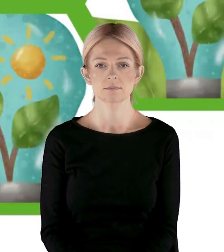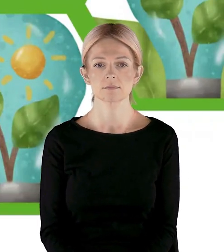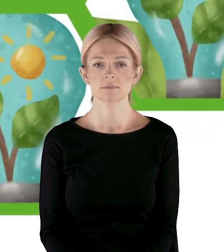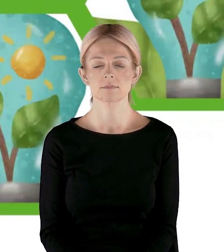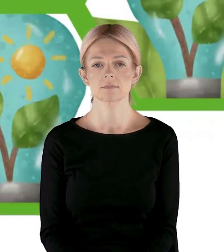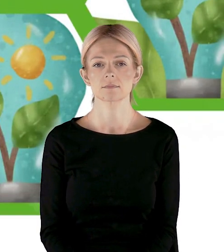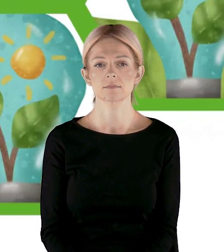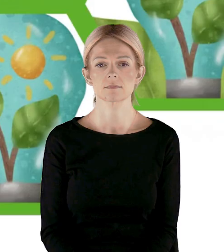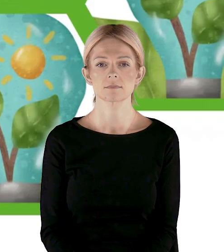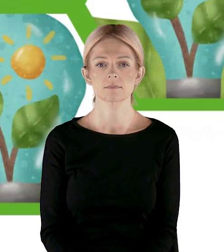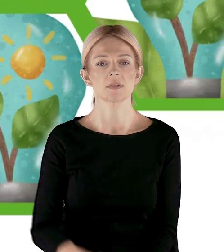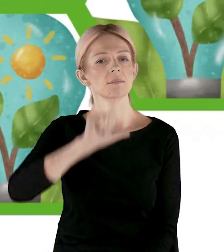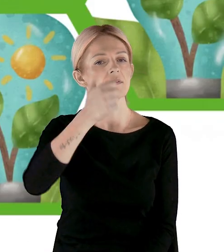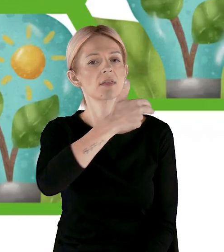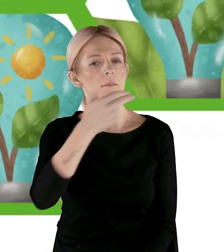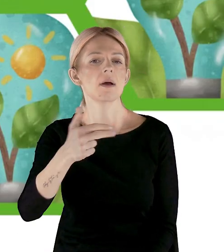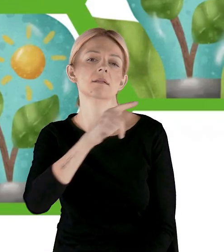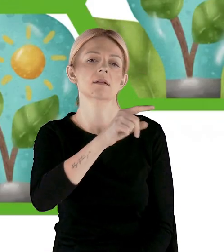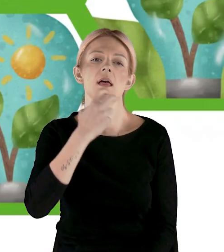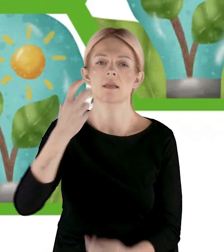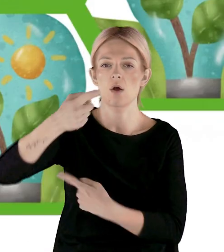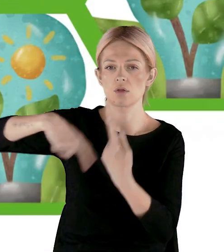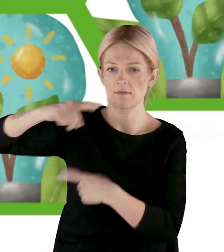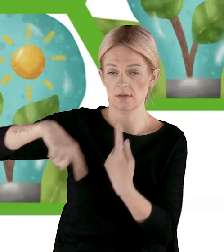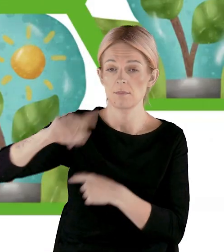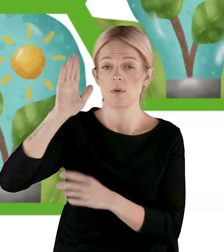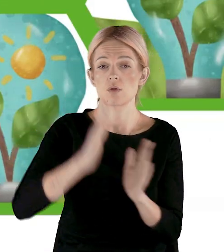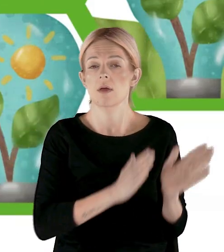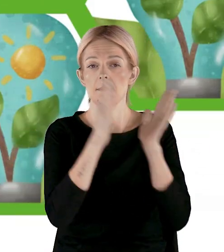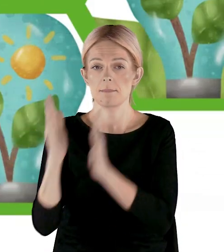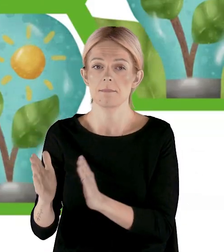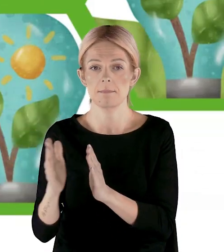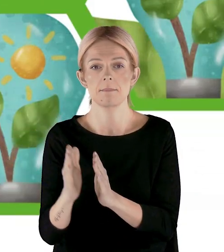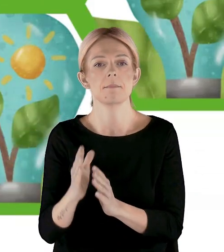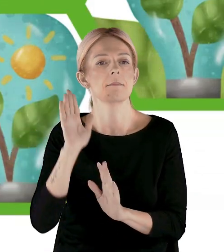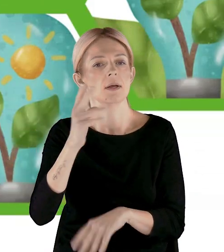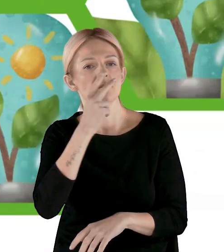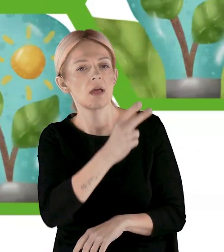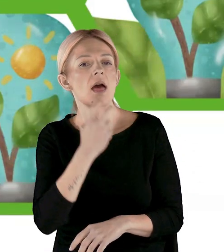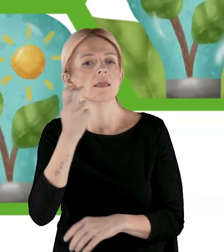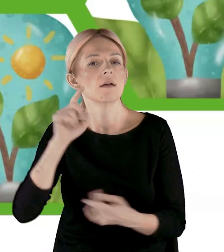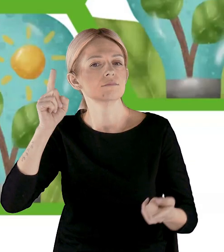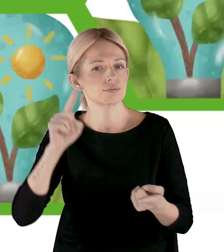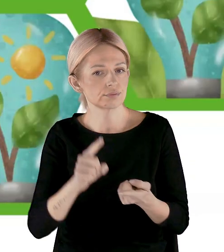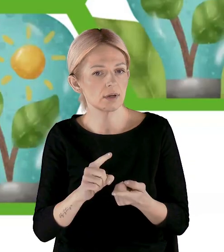explore energy consumption, so how to measure it and reduce it.